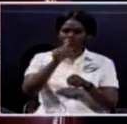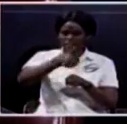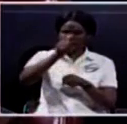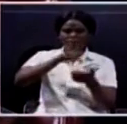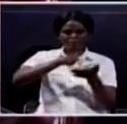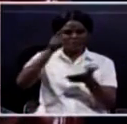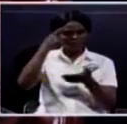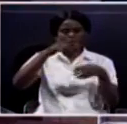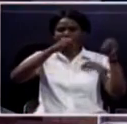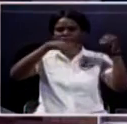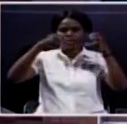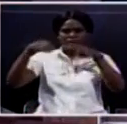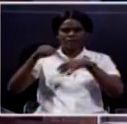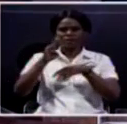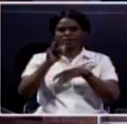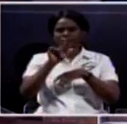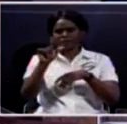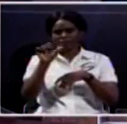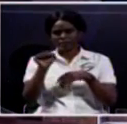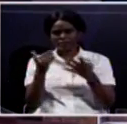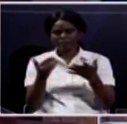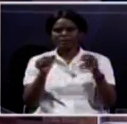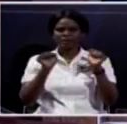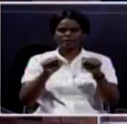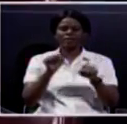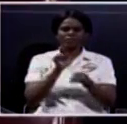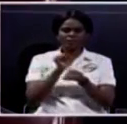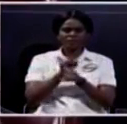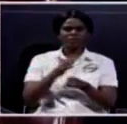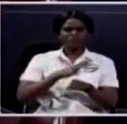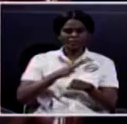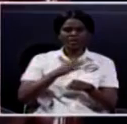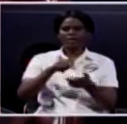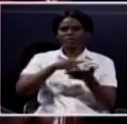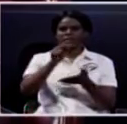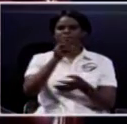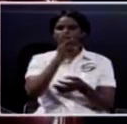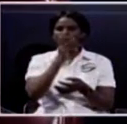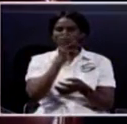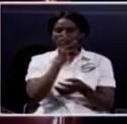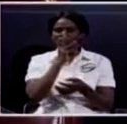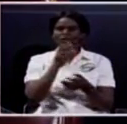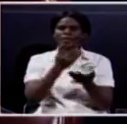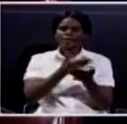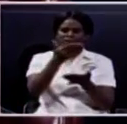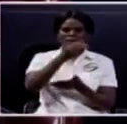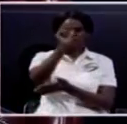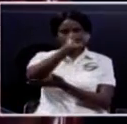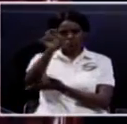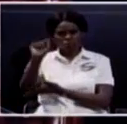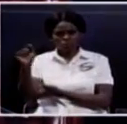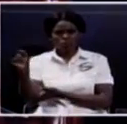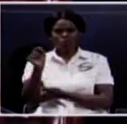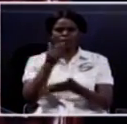for electricity bills, can do well to pay for water bills. You can buy chalk, you can buy books